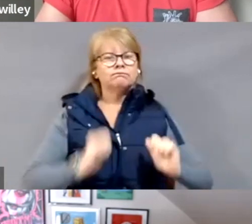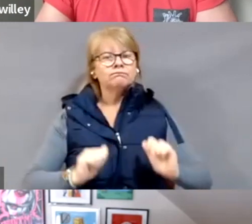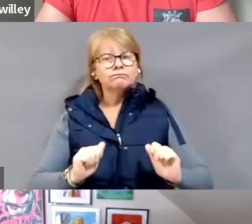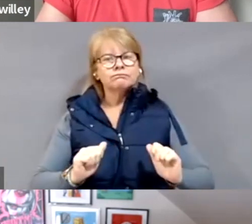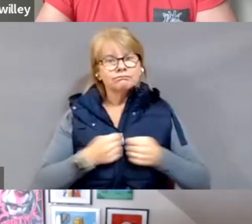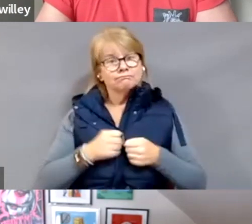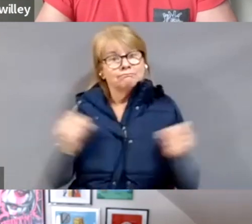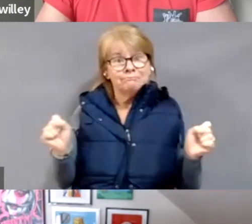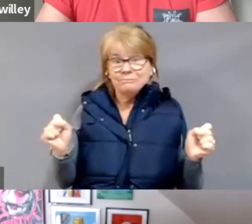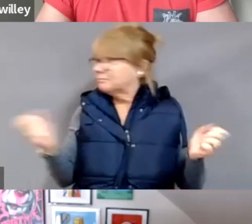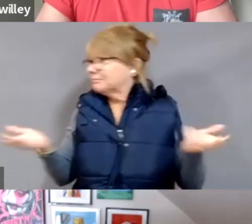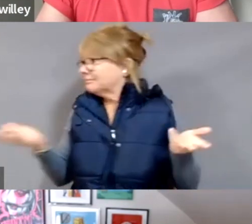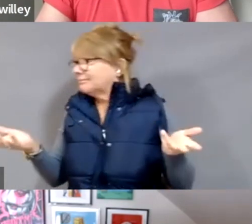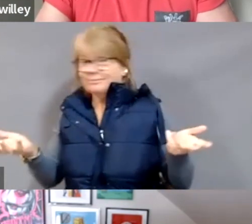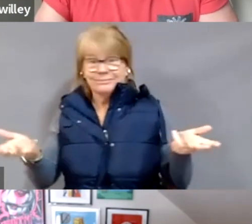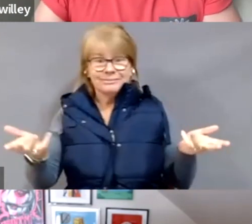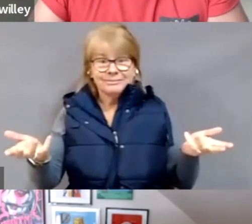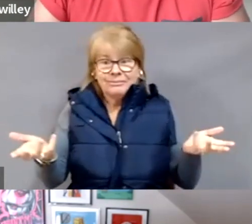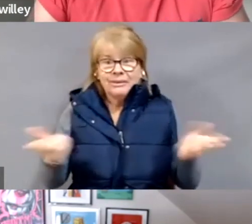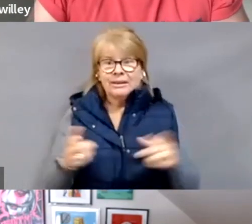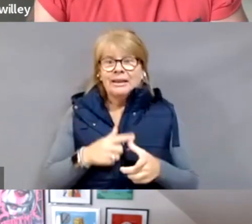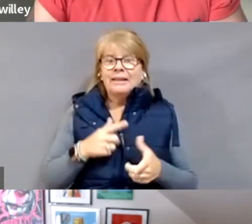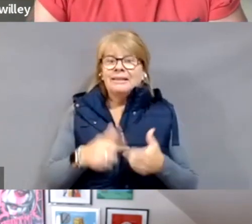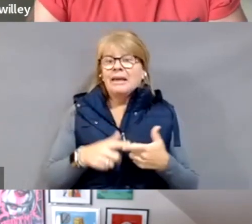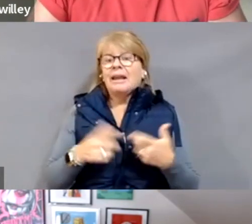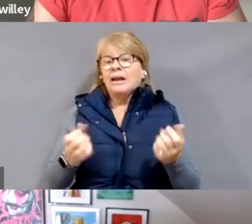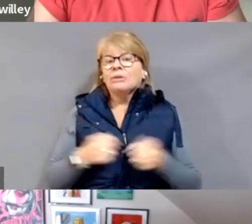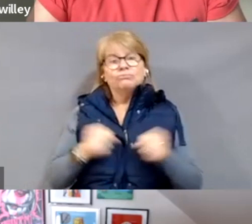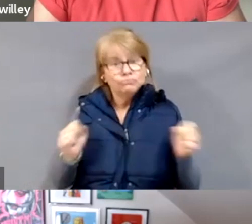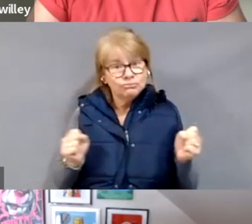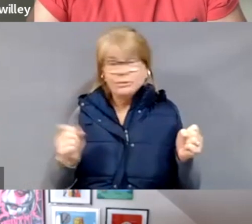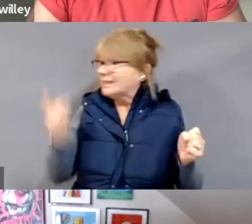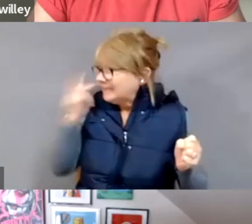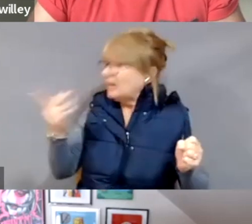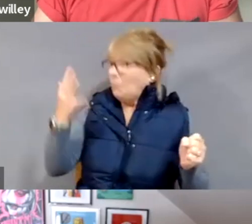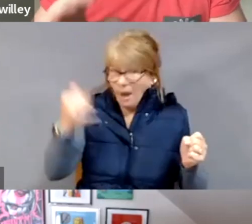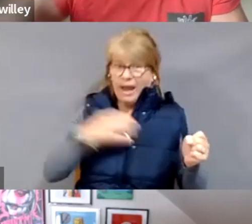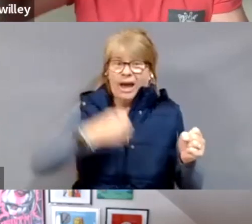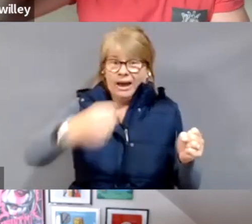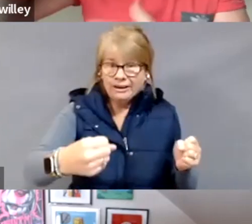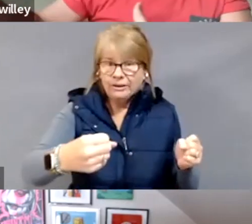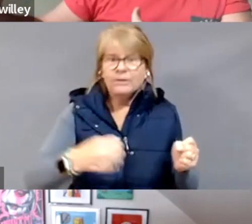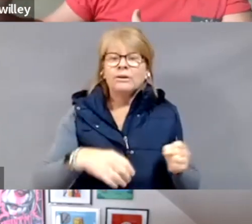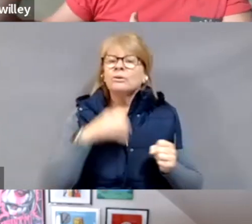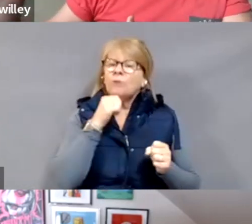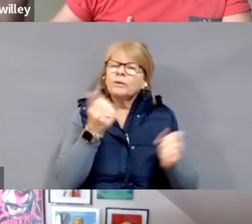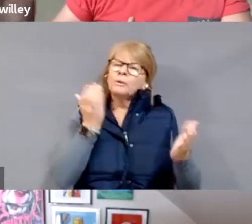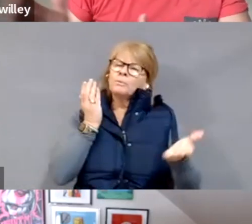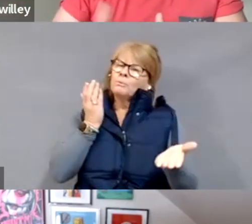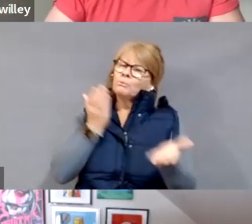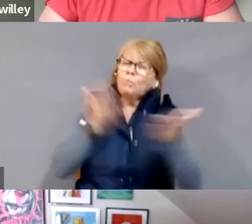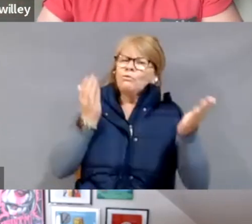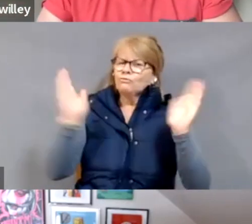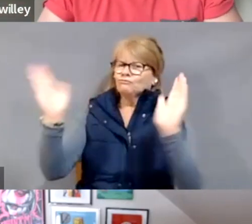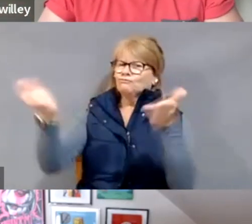then I would endeavor to show them why they hired me, not as a way to prove myself,